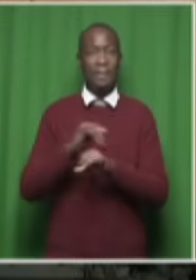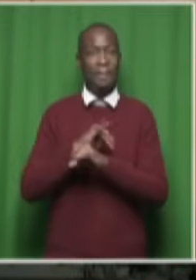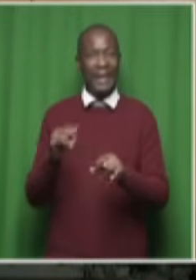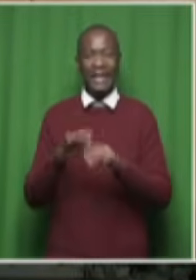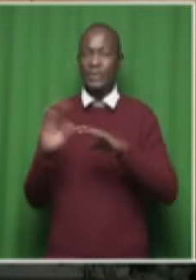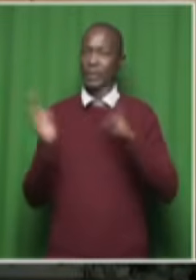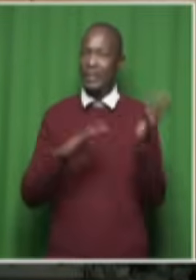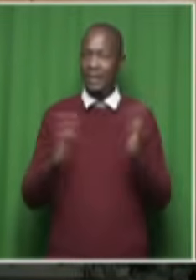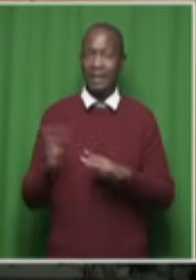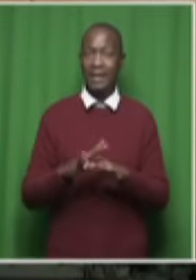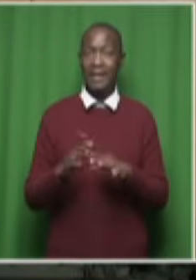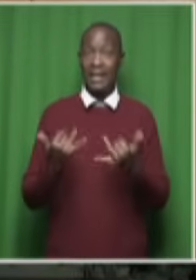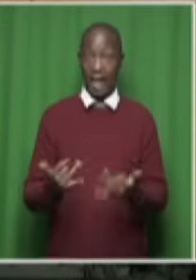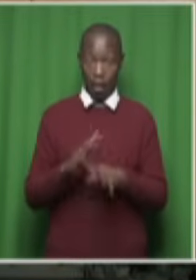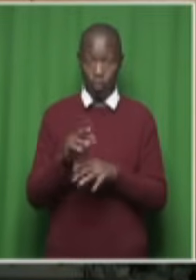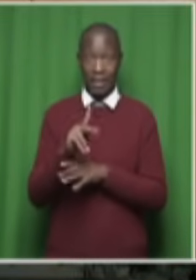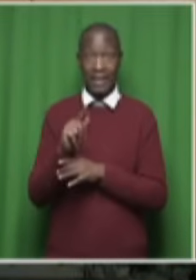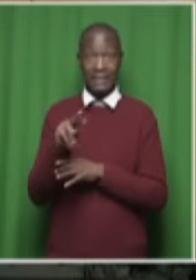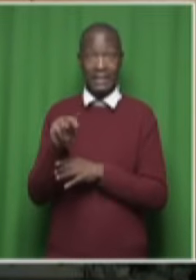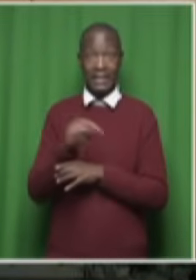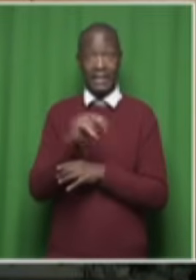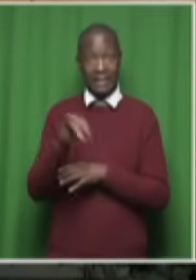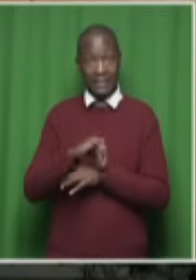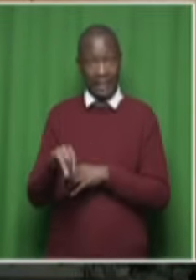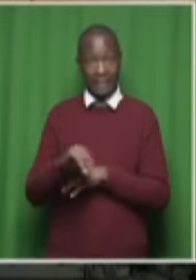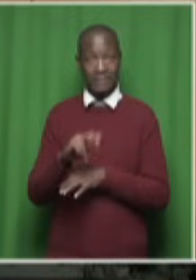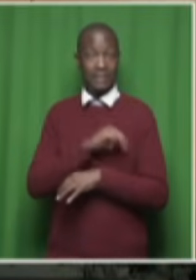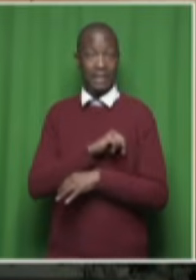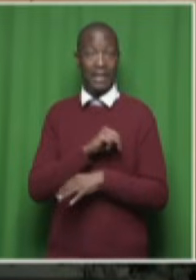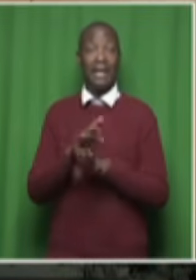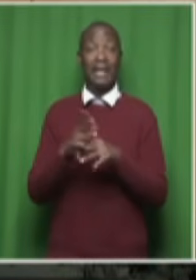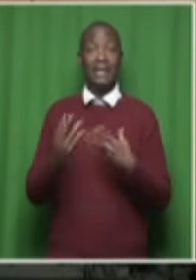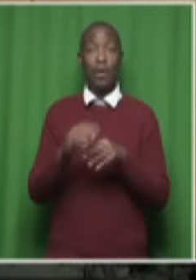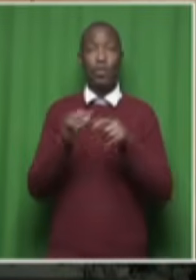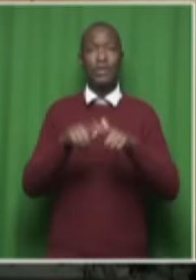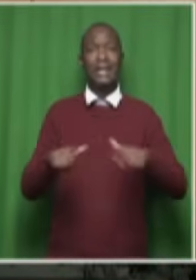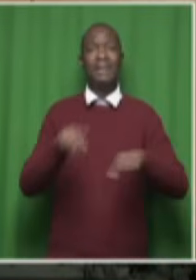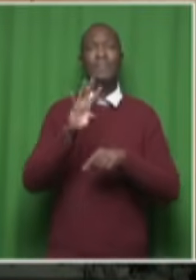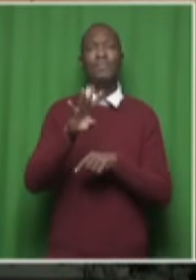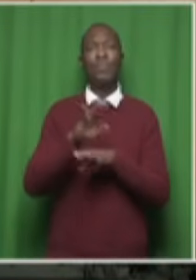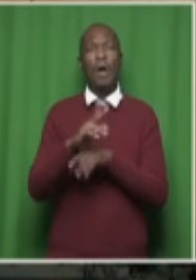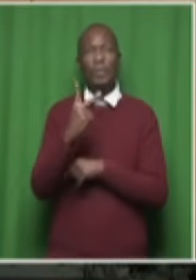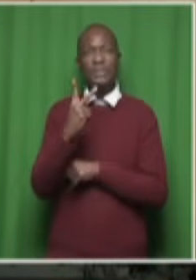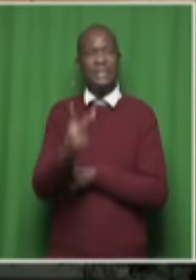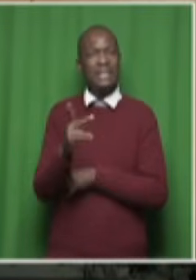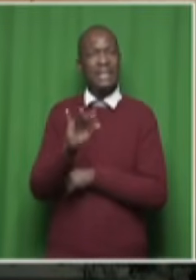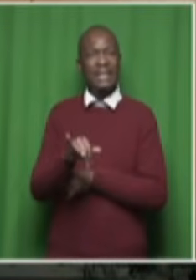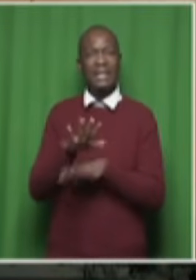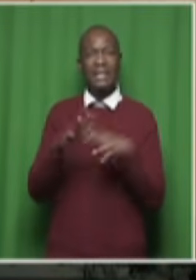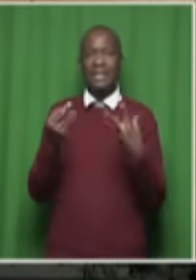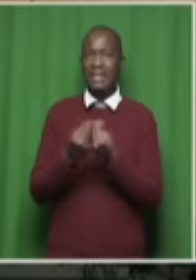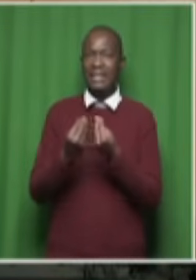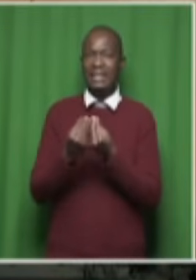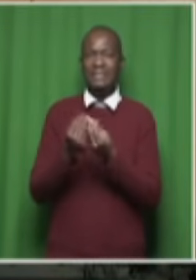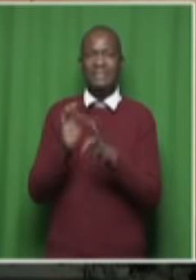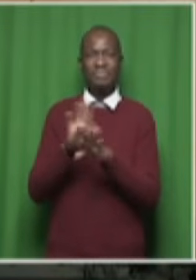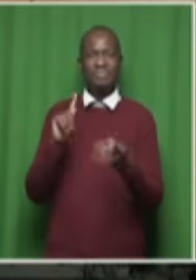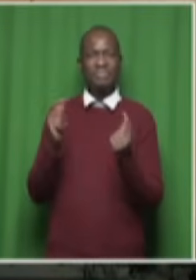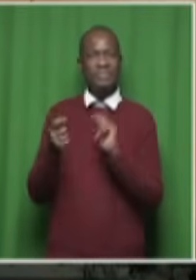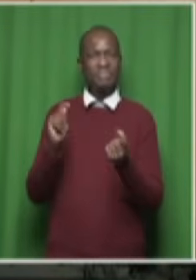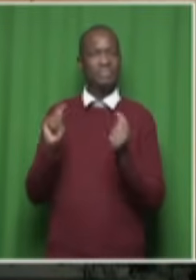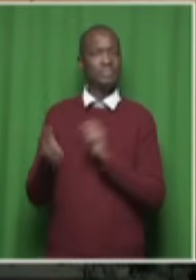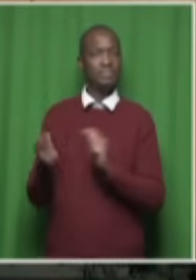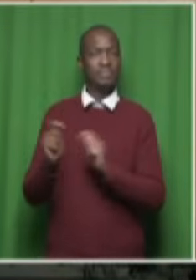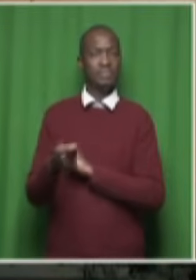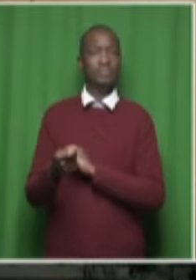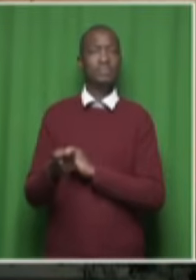weather. Now KZN on a level 4. So are we noticing that things are changing very much